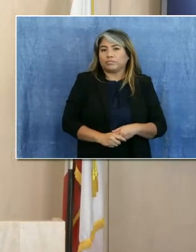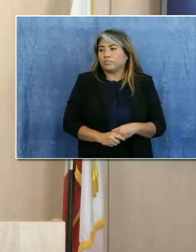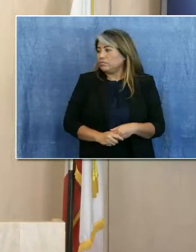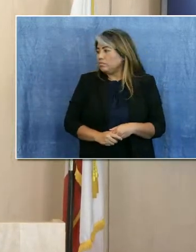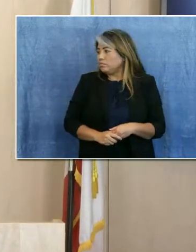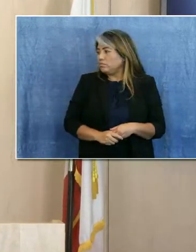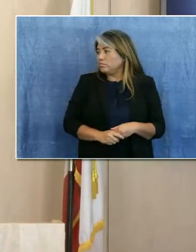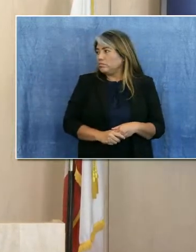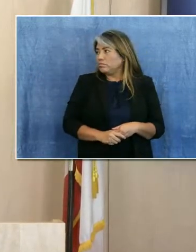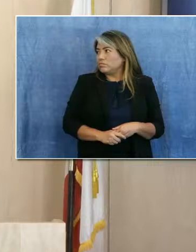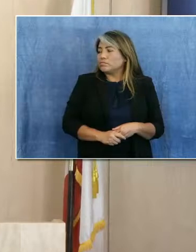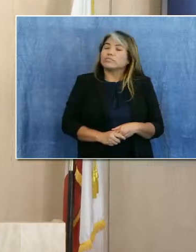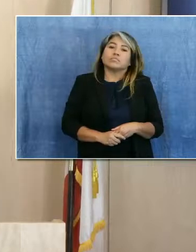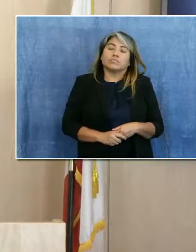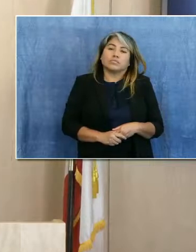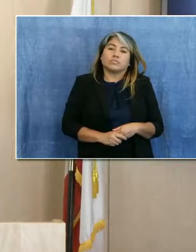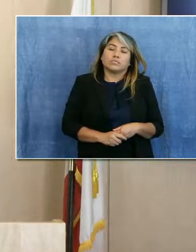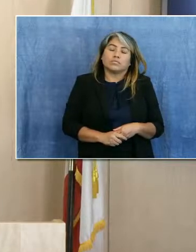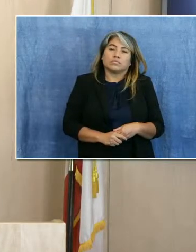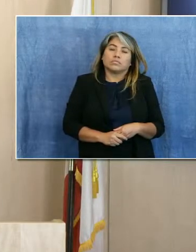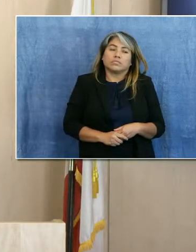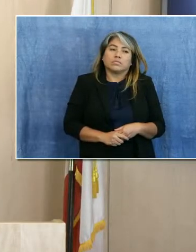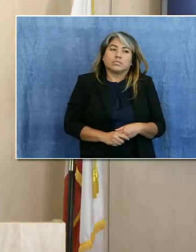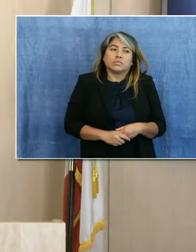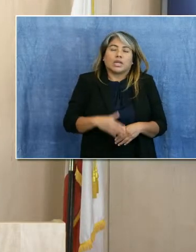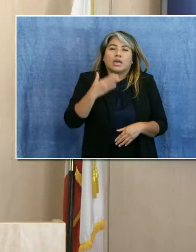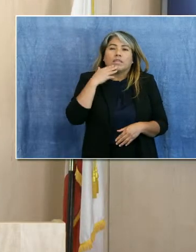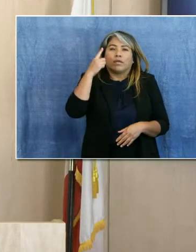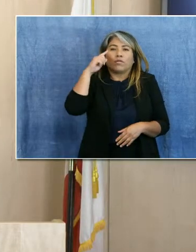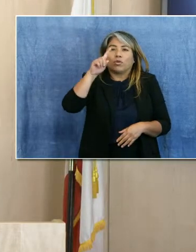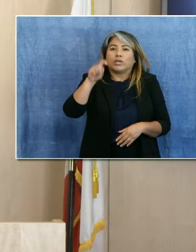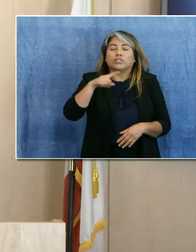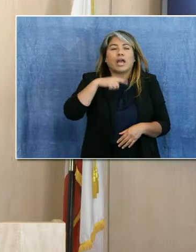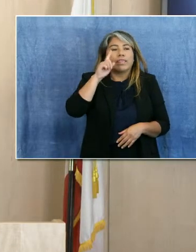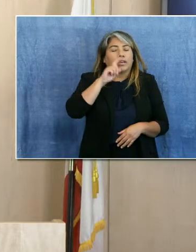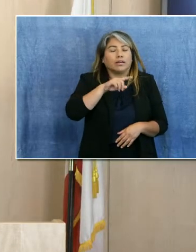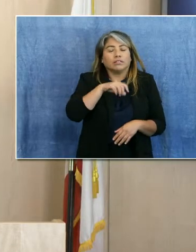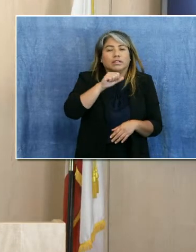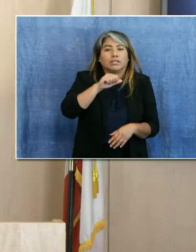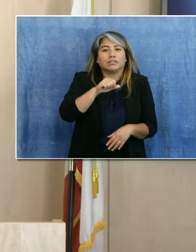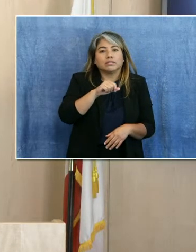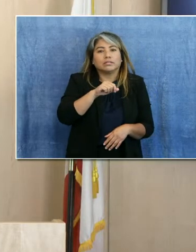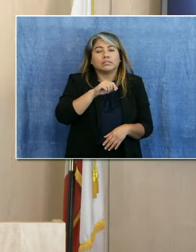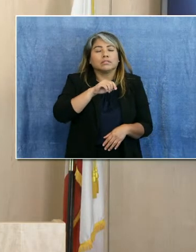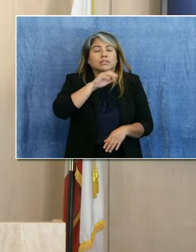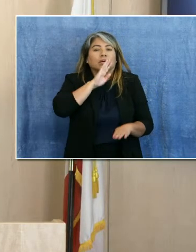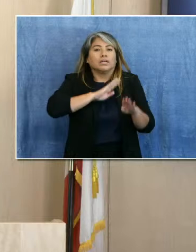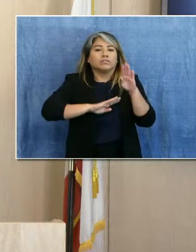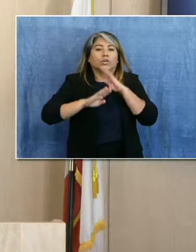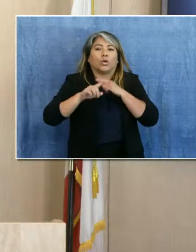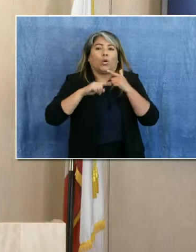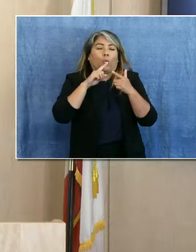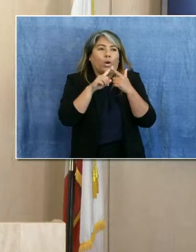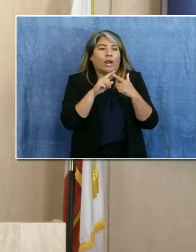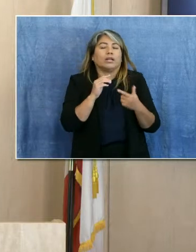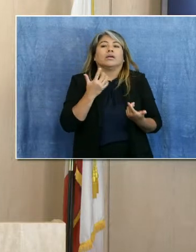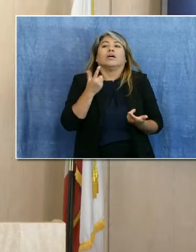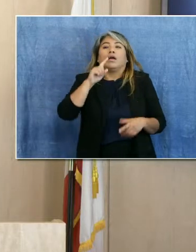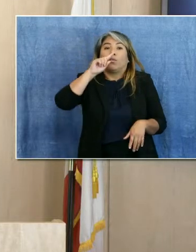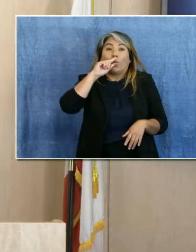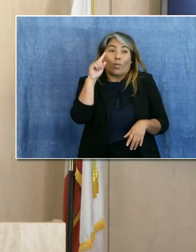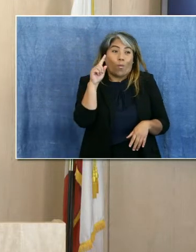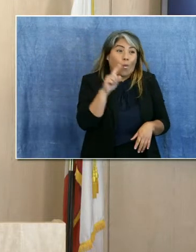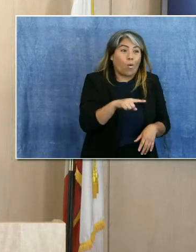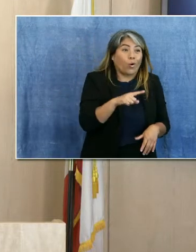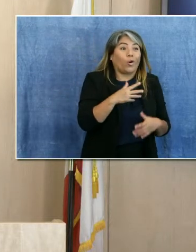Yeah, thank you for the question. I think it's certainly frustrating when the effort and aim and intention of the public health orders